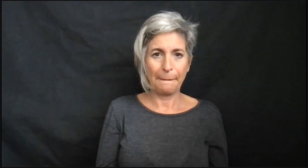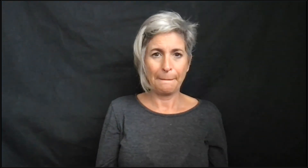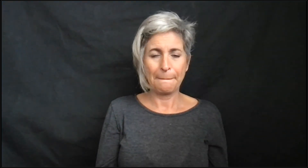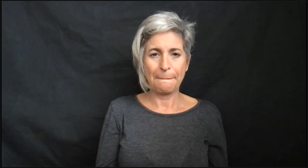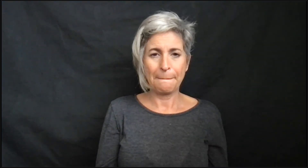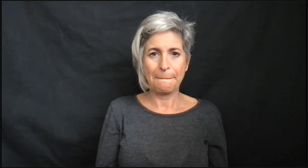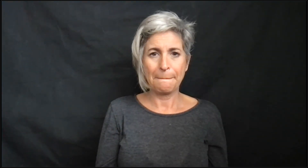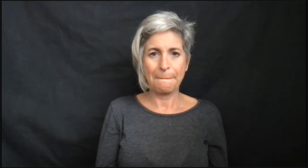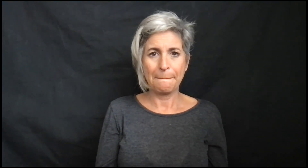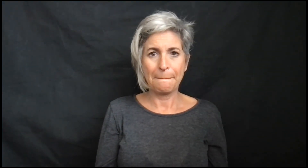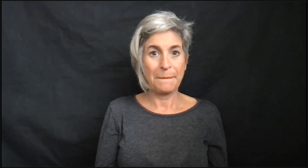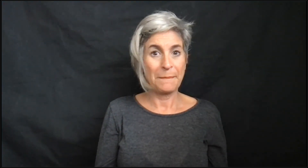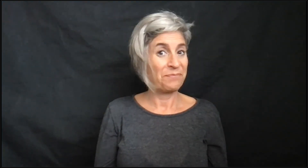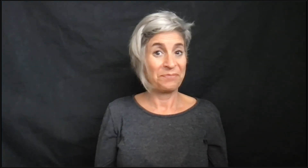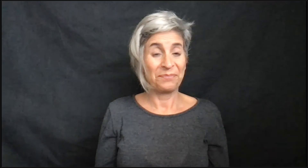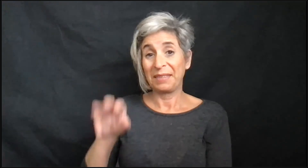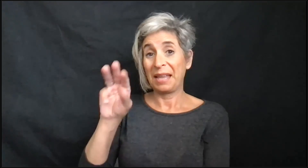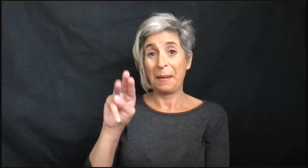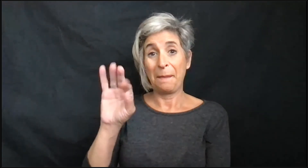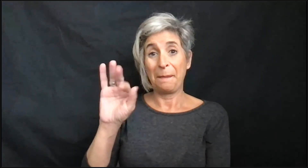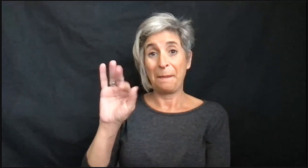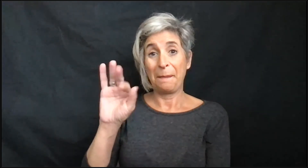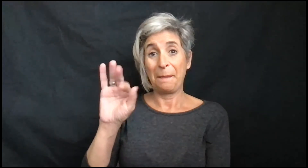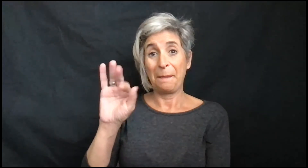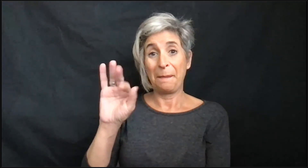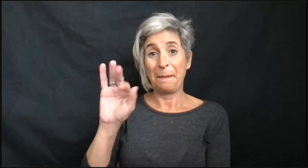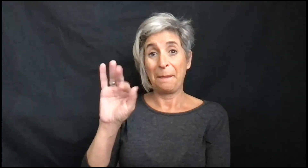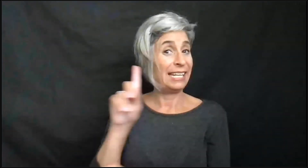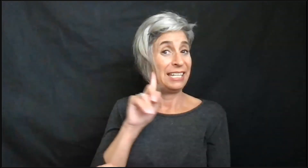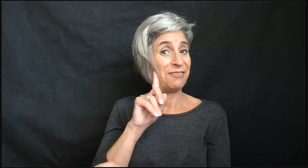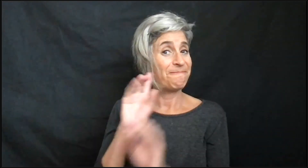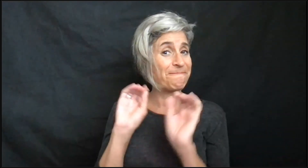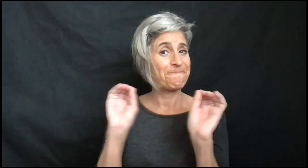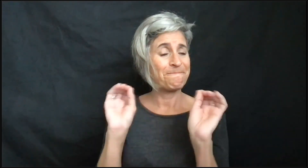Michael, we seem to have lost your signal there for a moment.